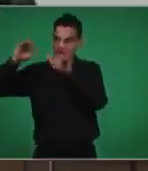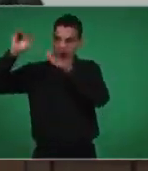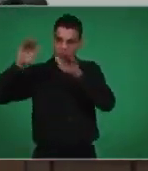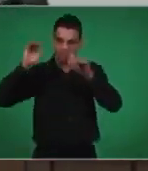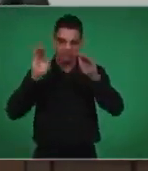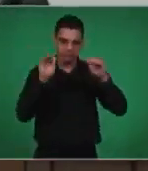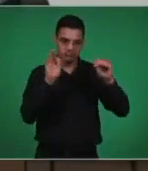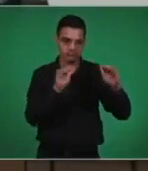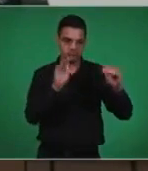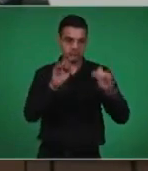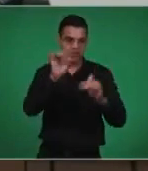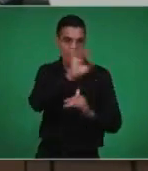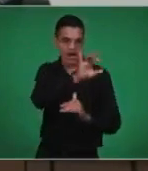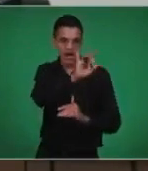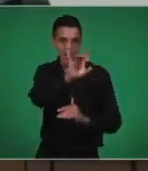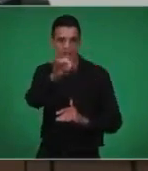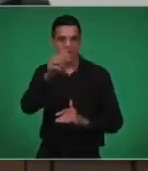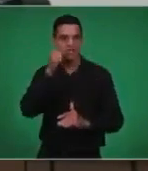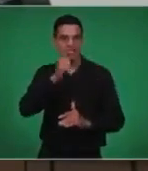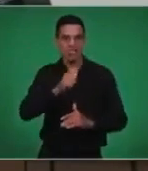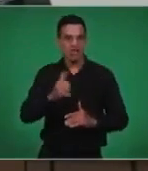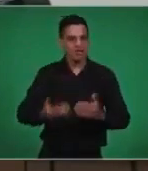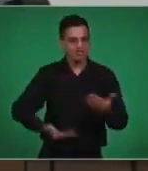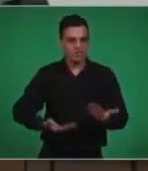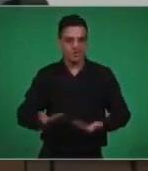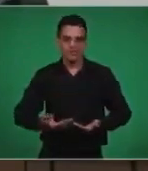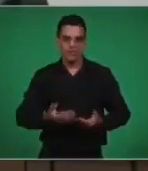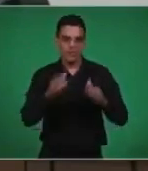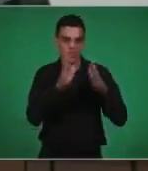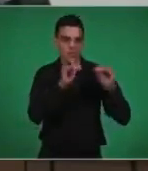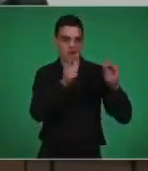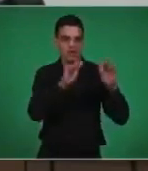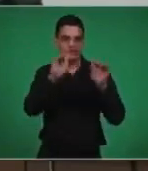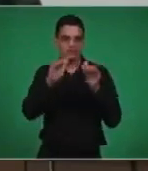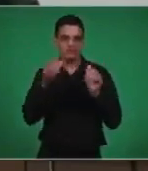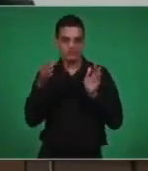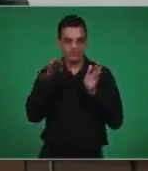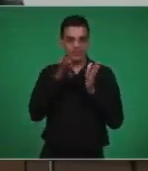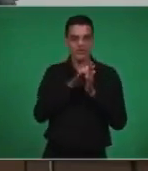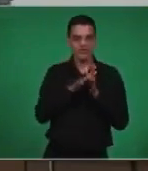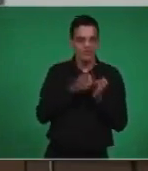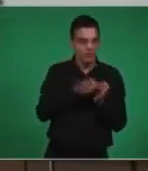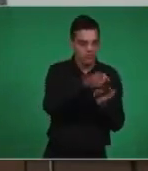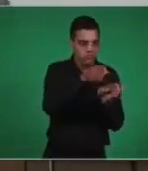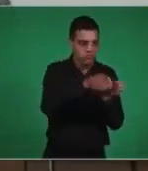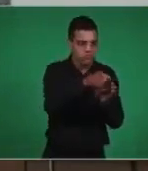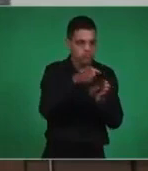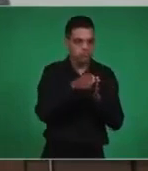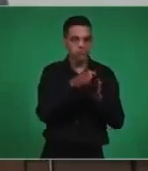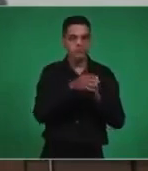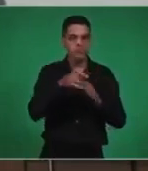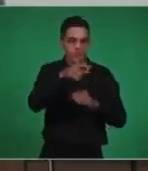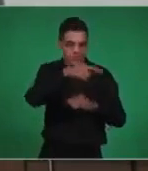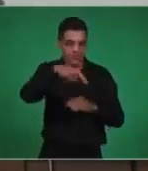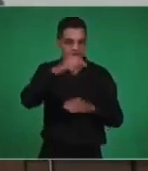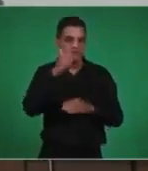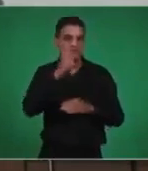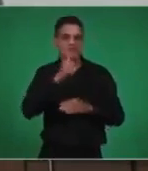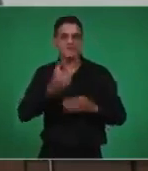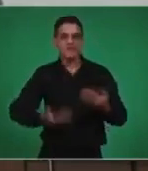Lord came to give instruction to them. It was a very difficult situation to be resolved. And the prayer in